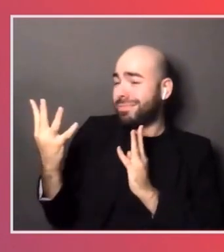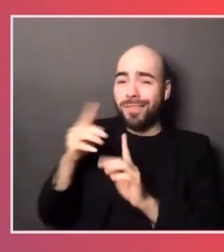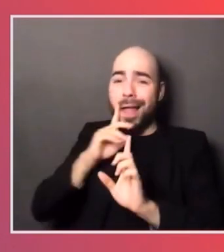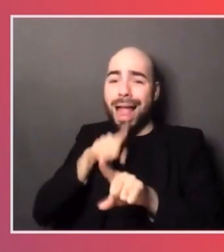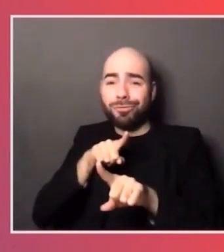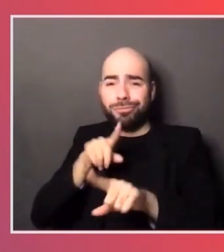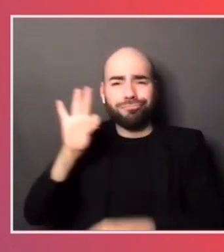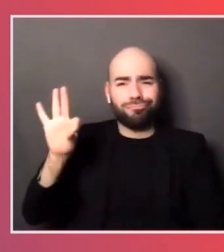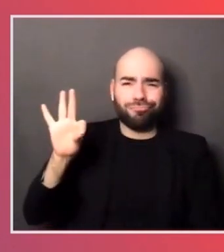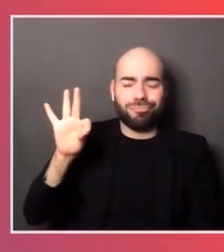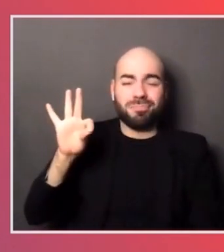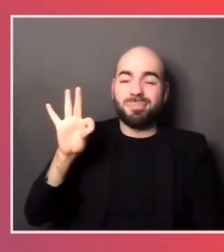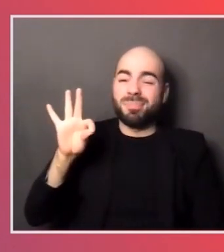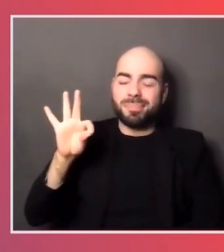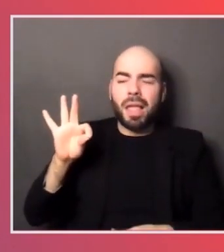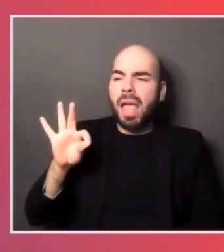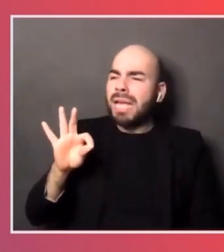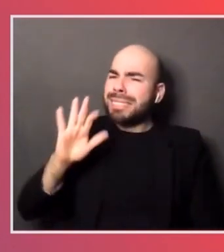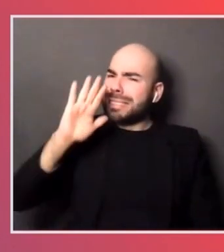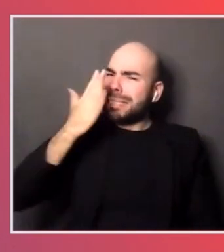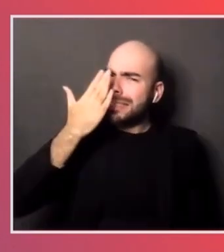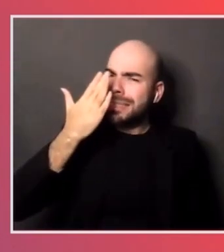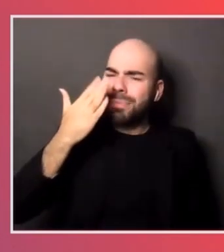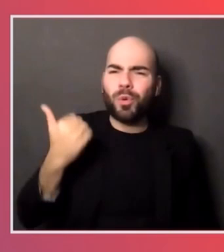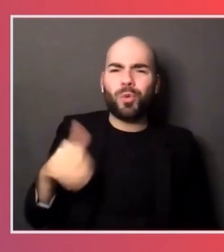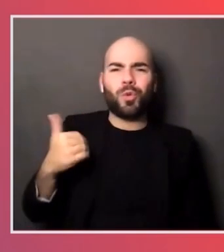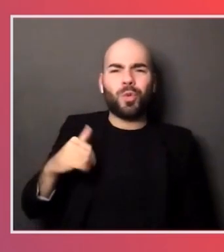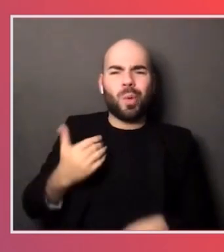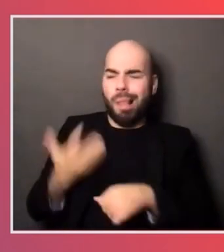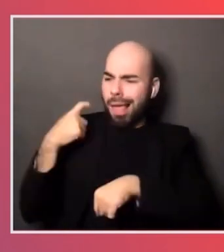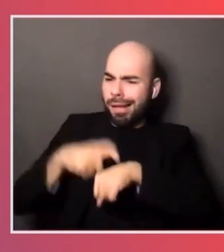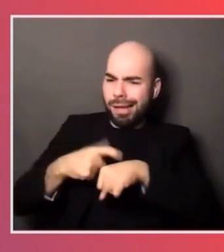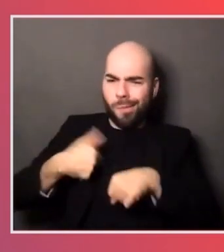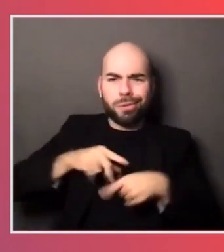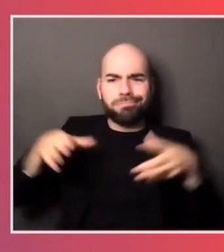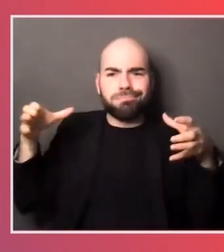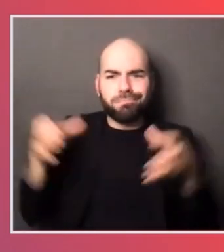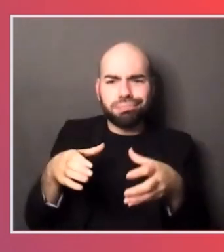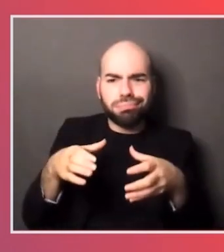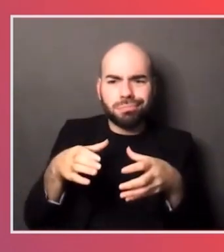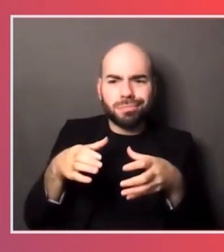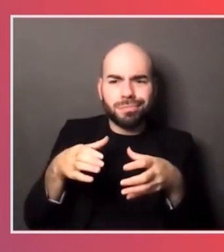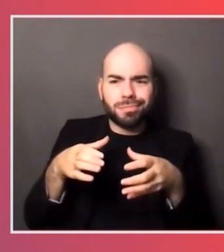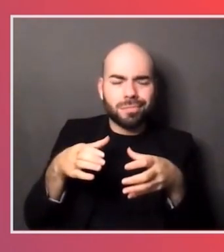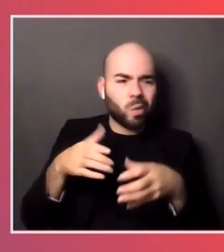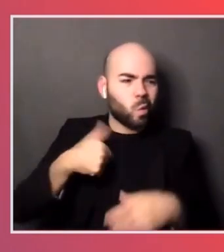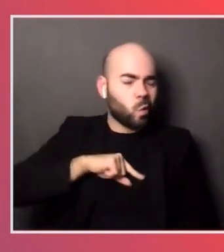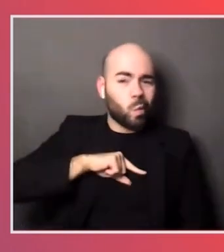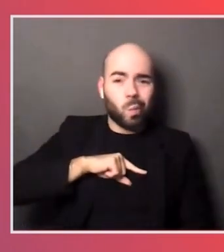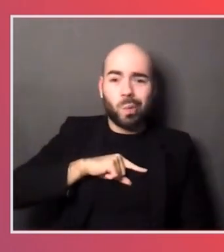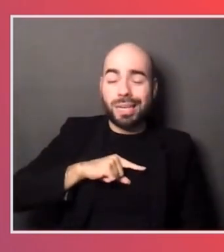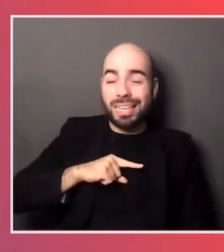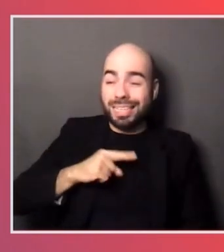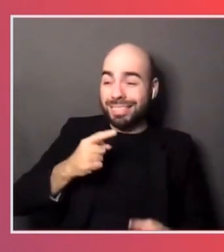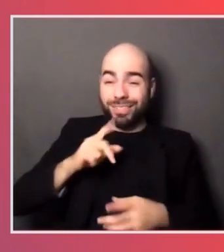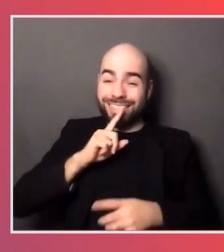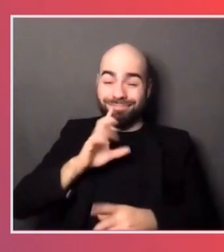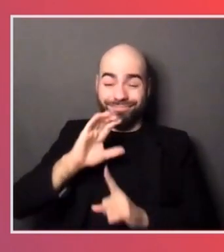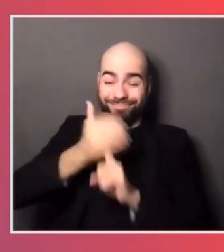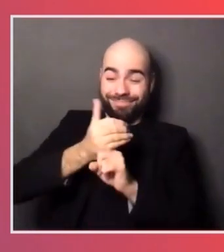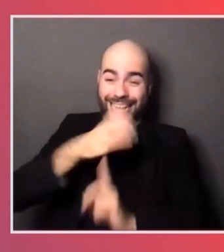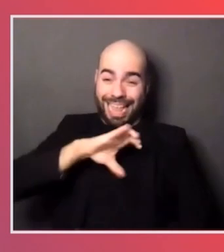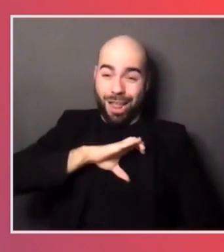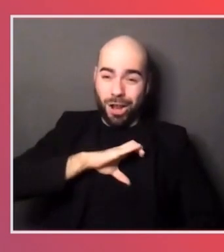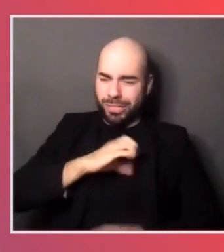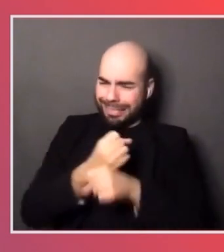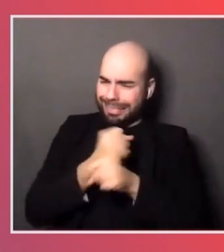last time we were all together, we were pretending to save the universe, and now we get to be together with someone that is actually trying to